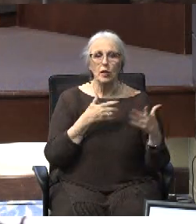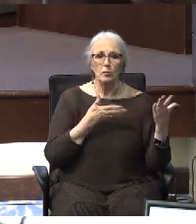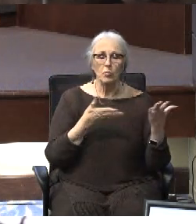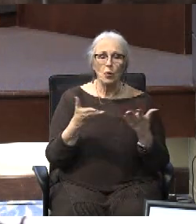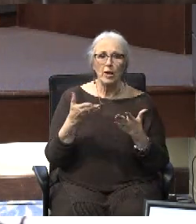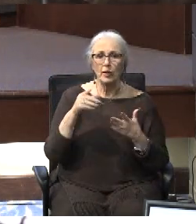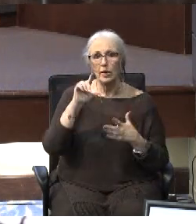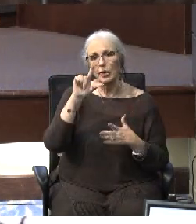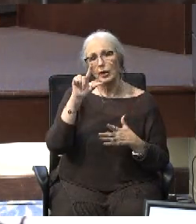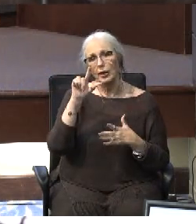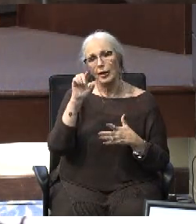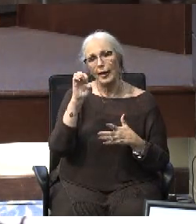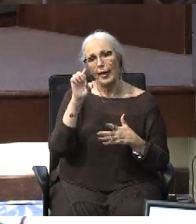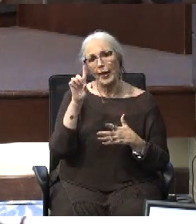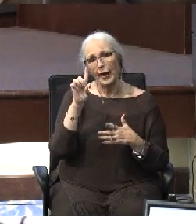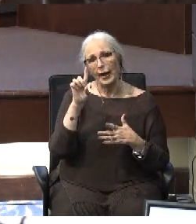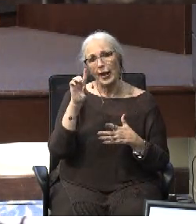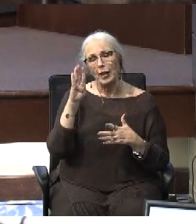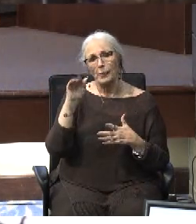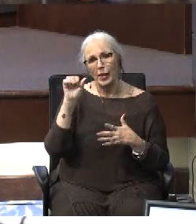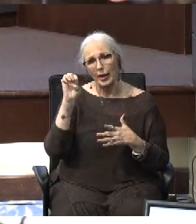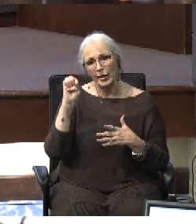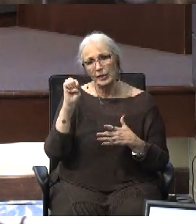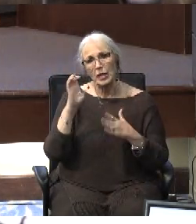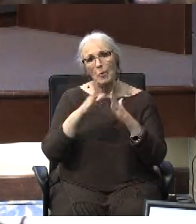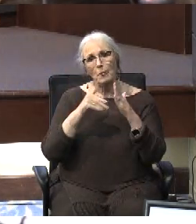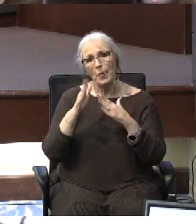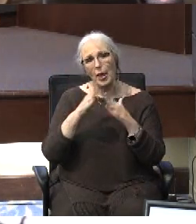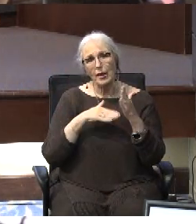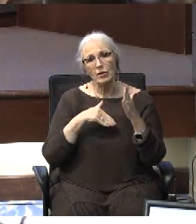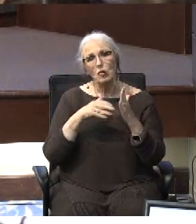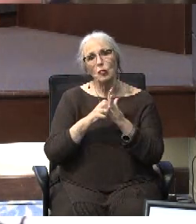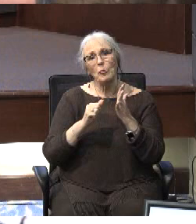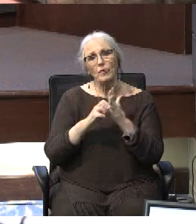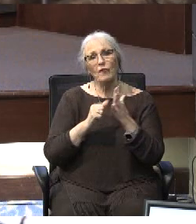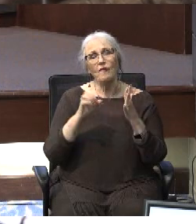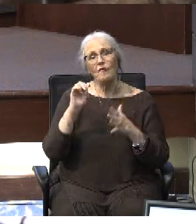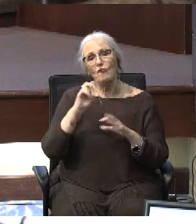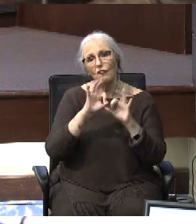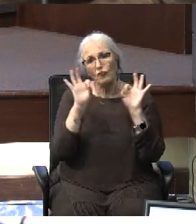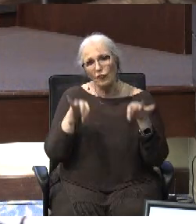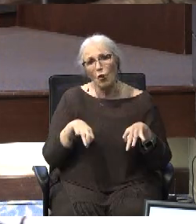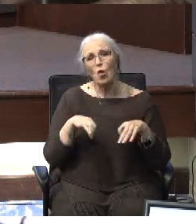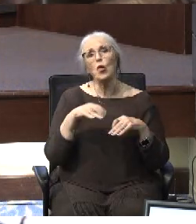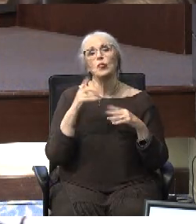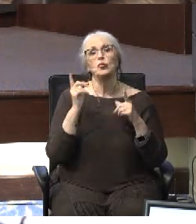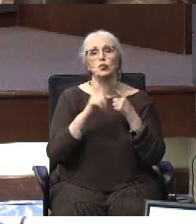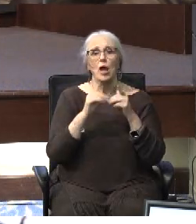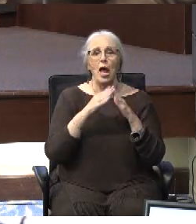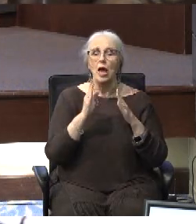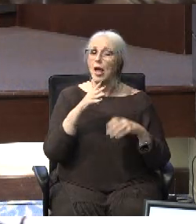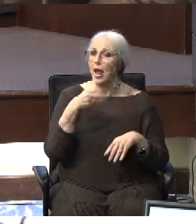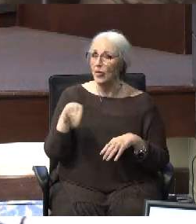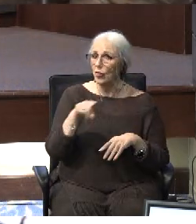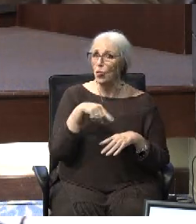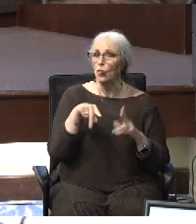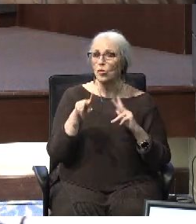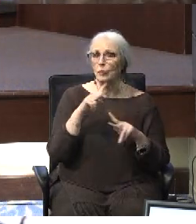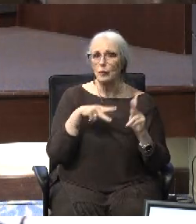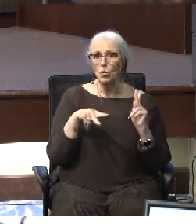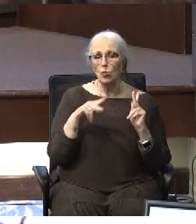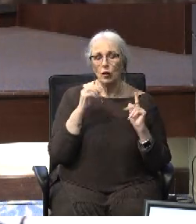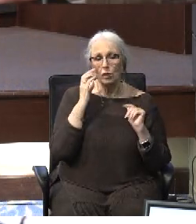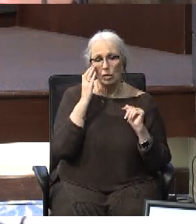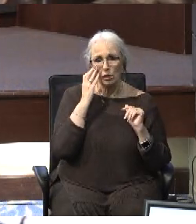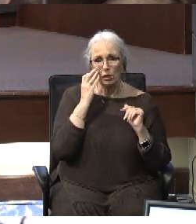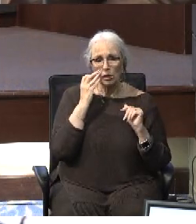lead-based paint removal forms and housing forms to those folks. Some of them are tenant occupied, which